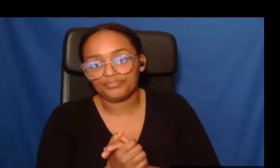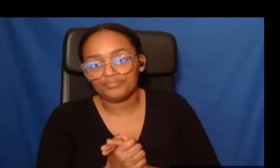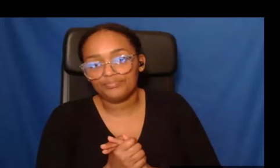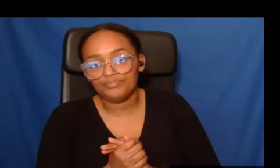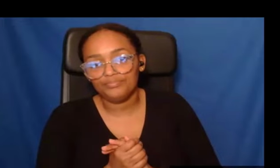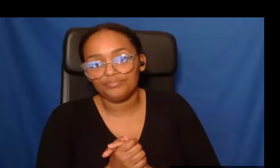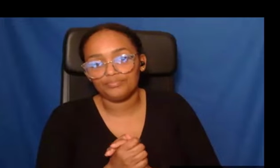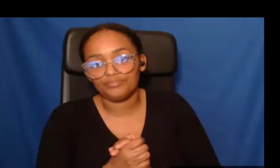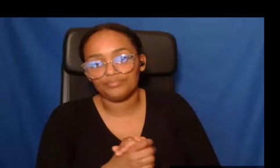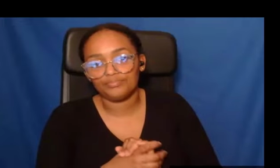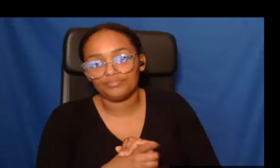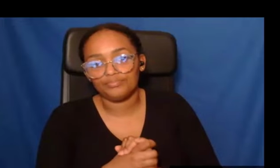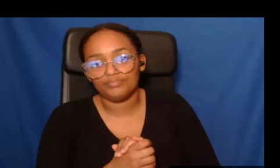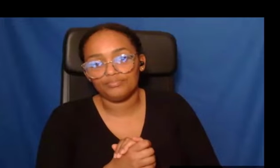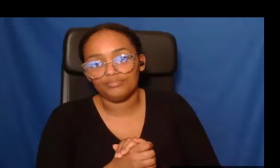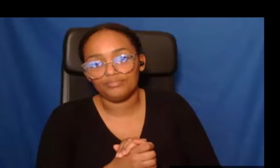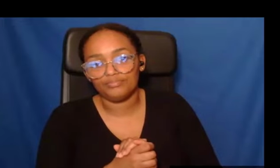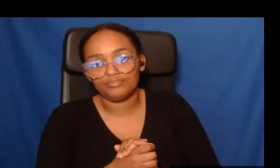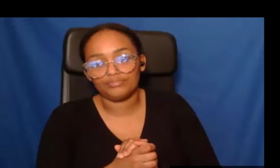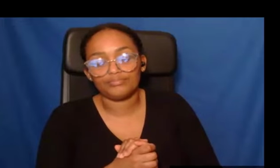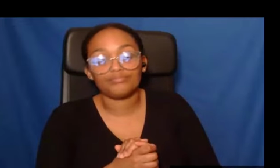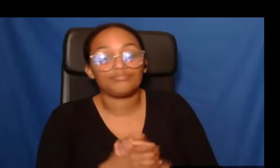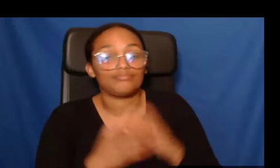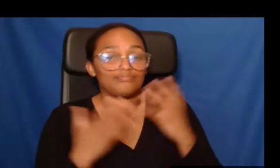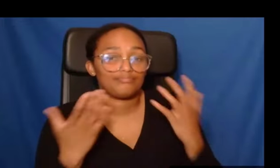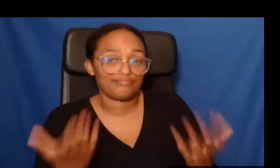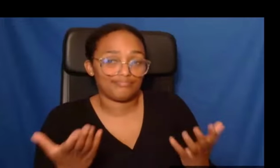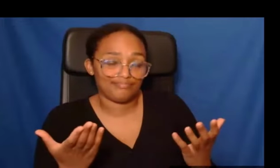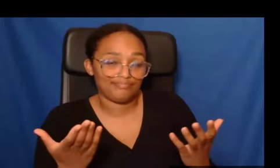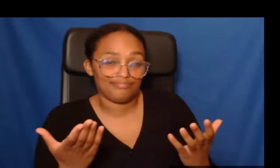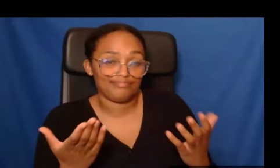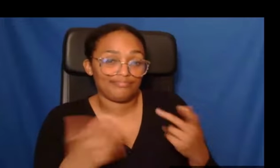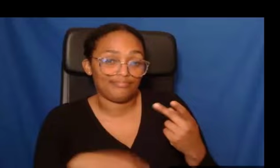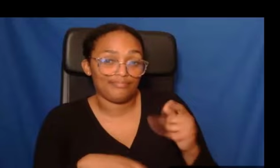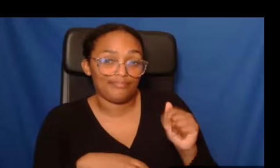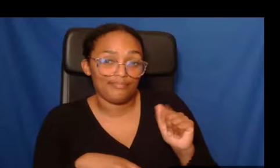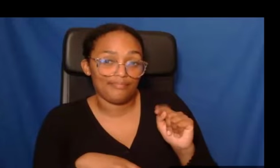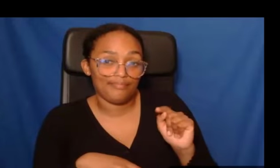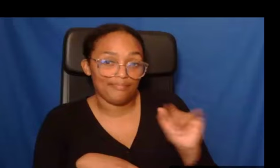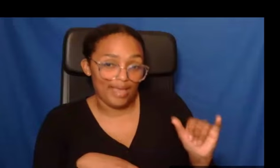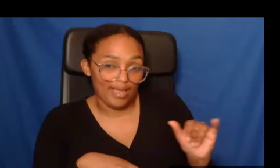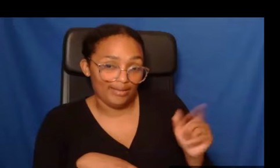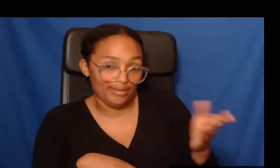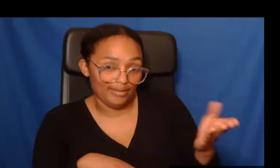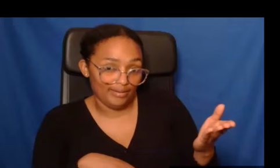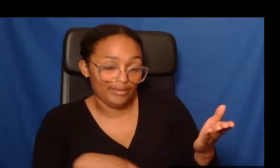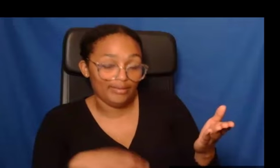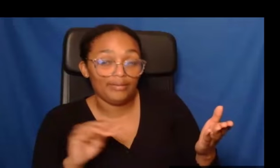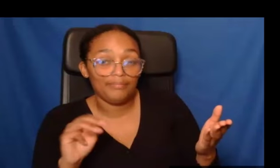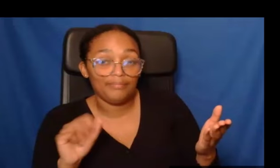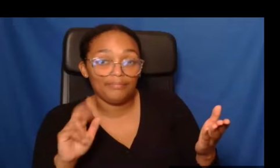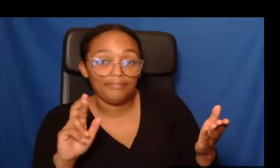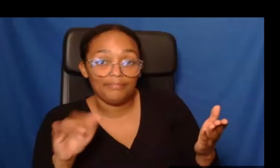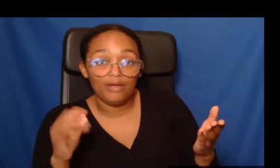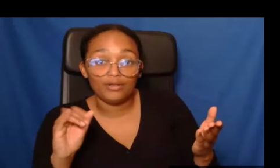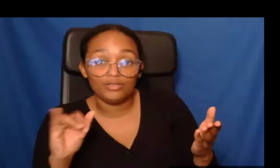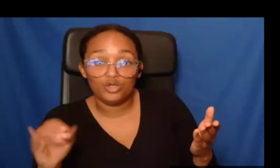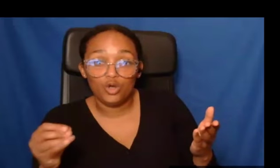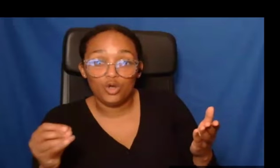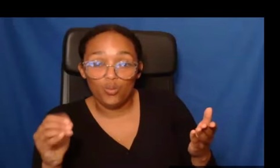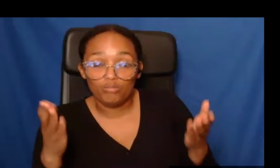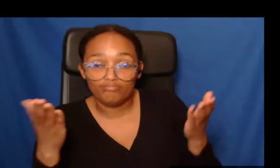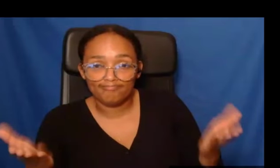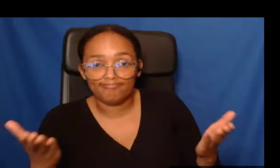Trisha or Patty and Mary Jo, I really want to thank you for all the information that you